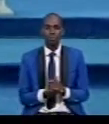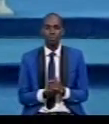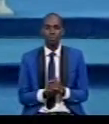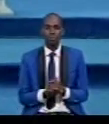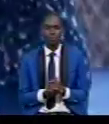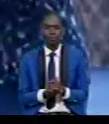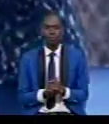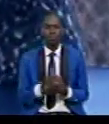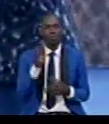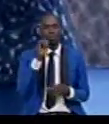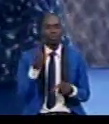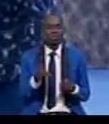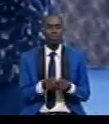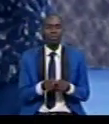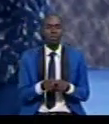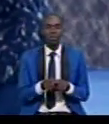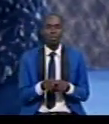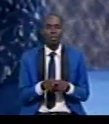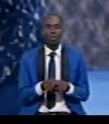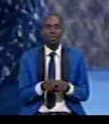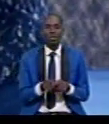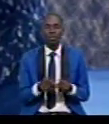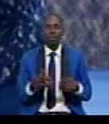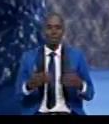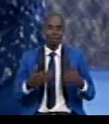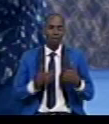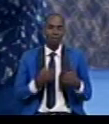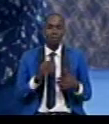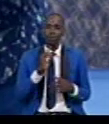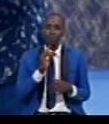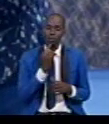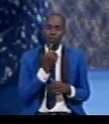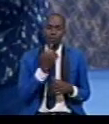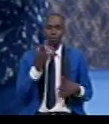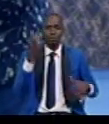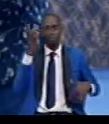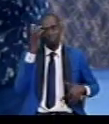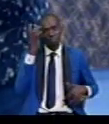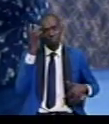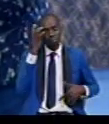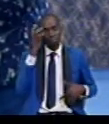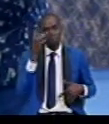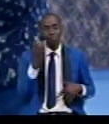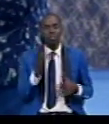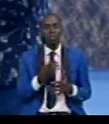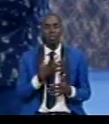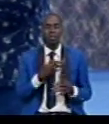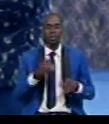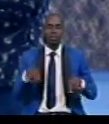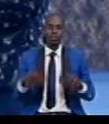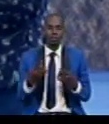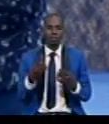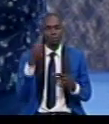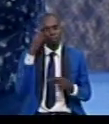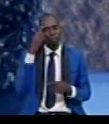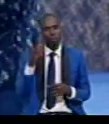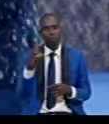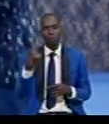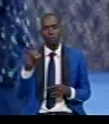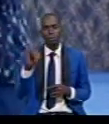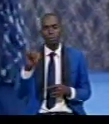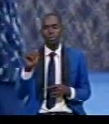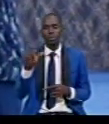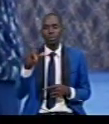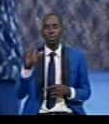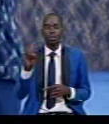what we call the chronic kidney disease. She had been on dialysis, several dialysis. But tonight, she could not